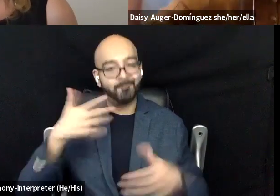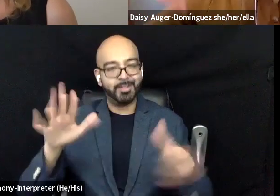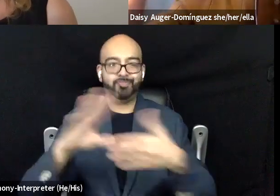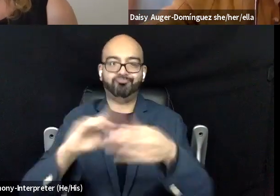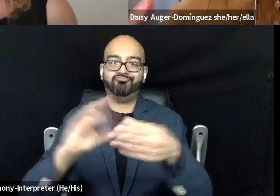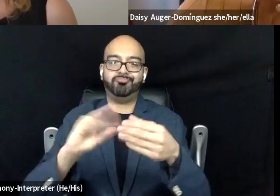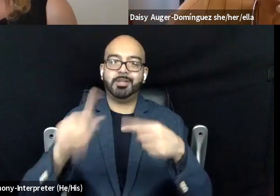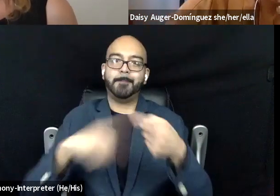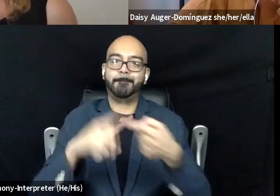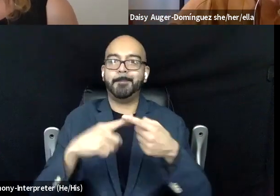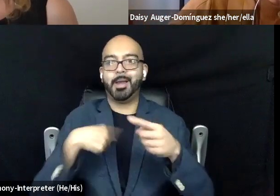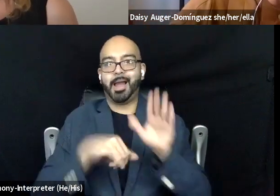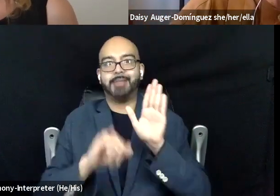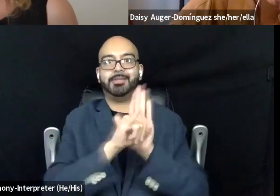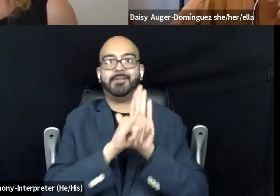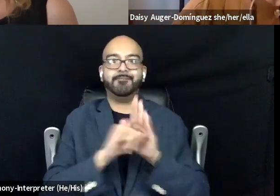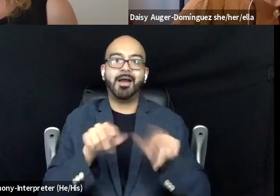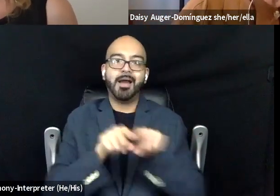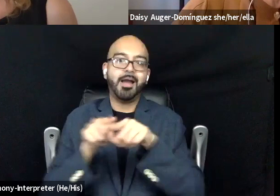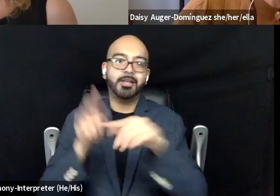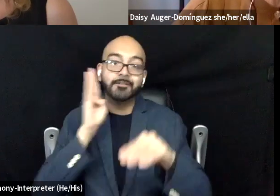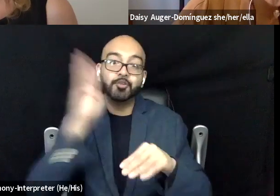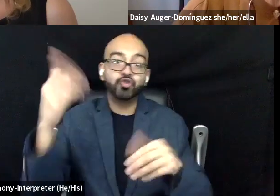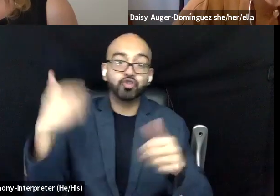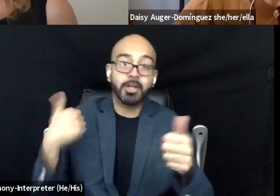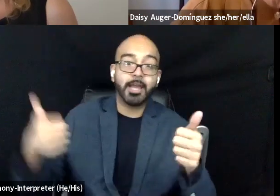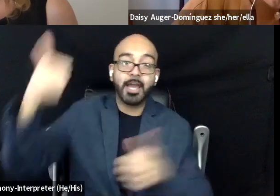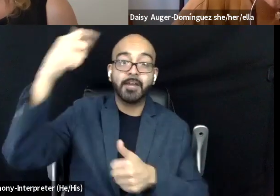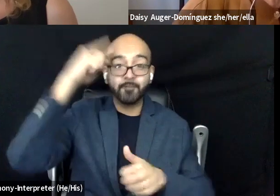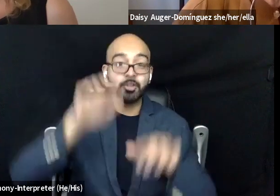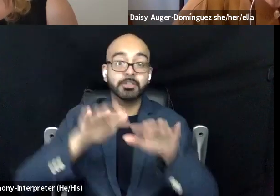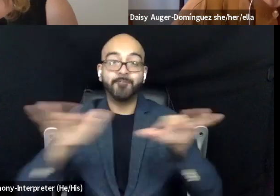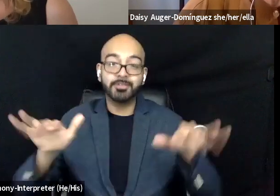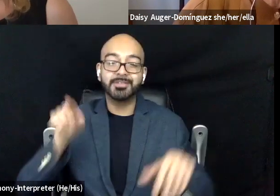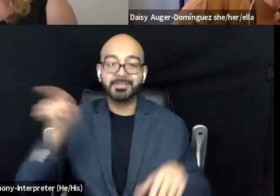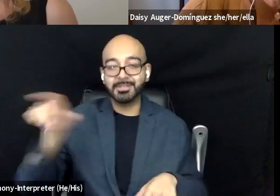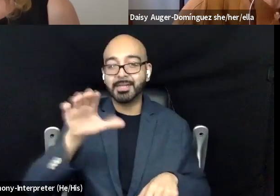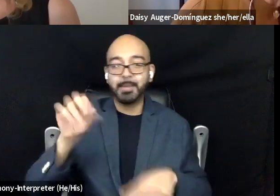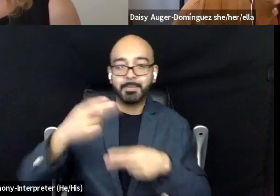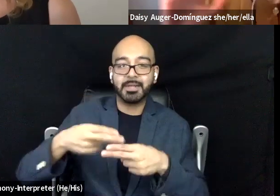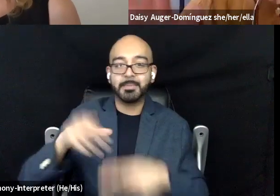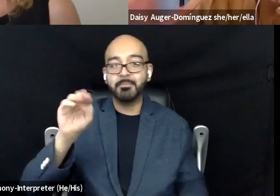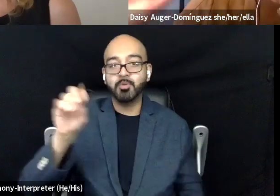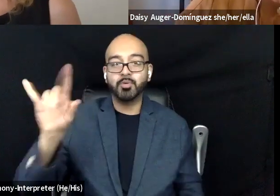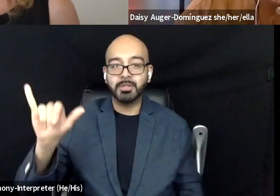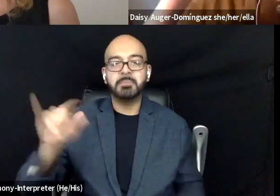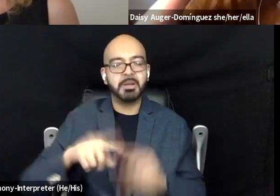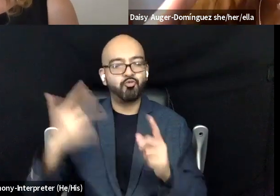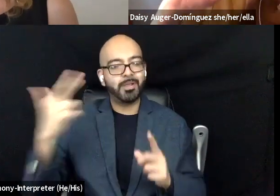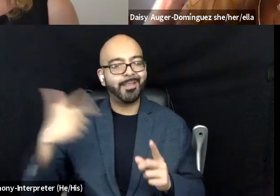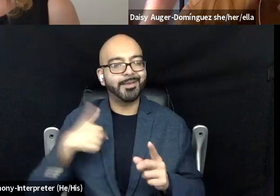being identified as the future head of diversity for Moody's, I very much recognize that I was being tokenized into that role as a woman of color, a young woman of